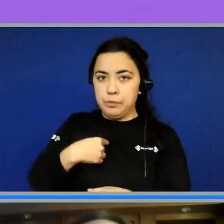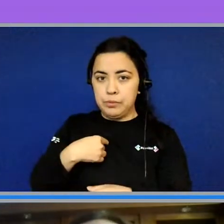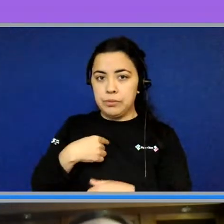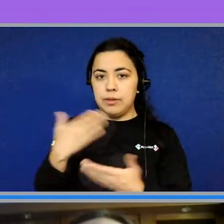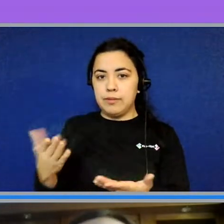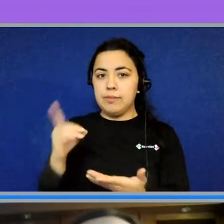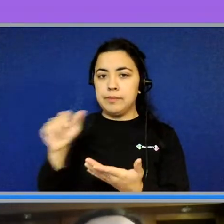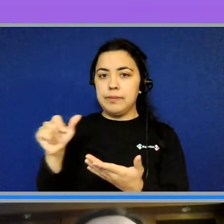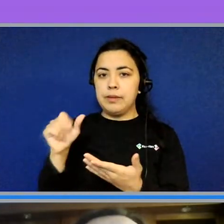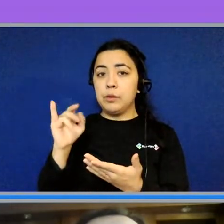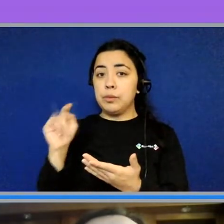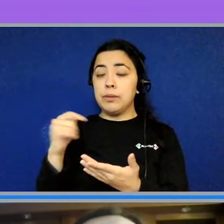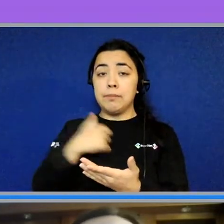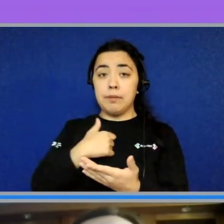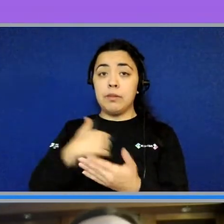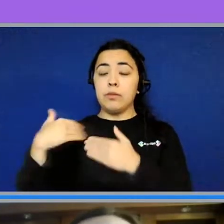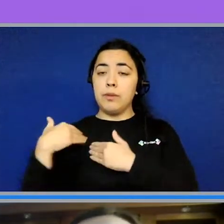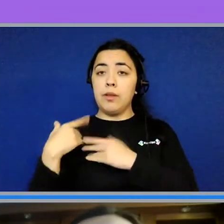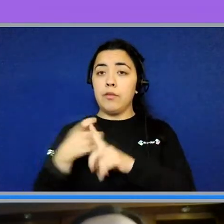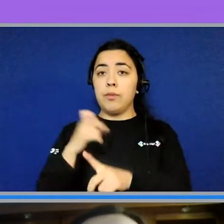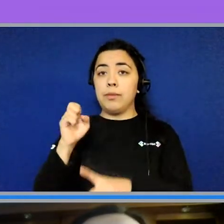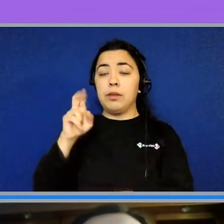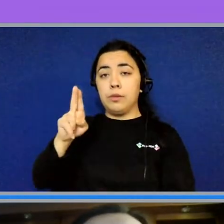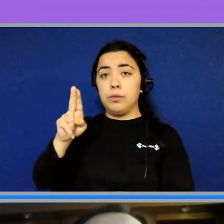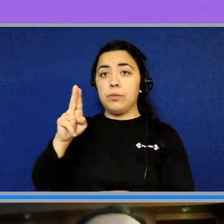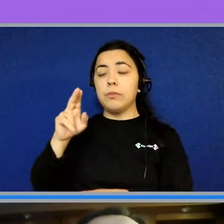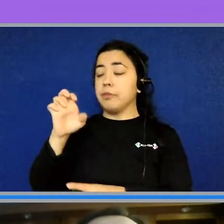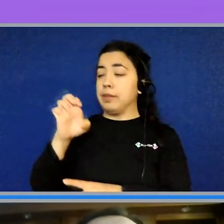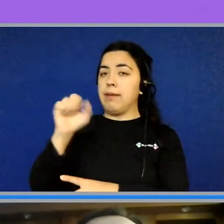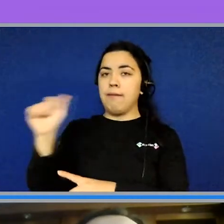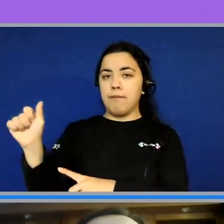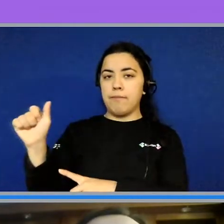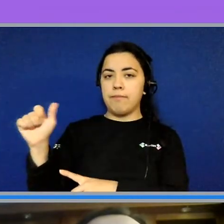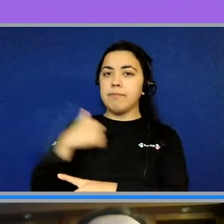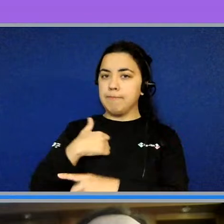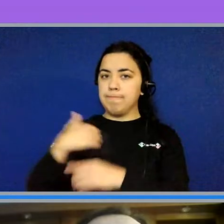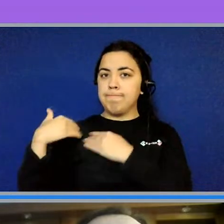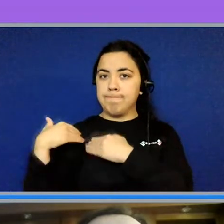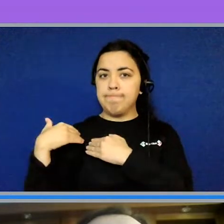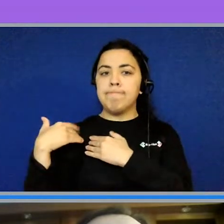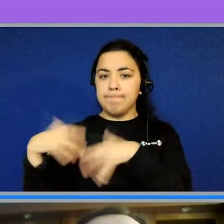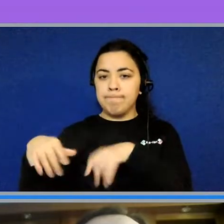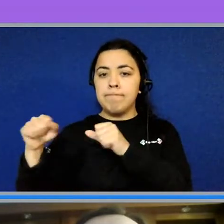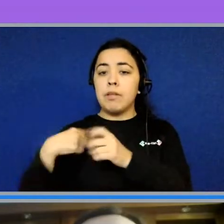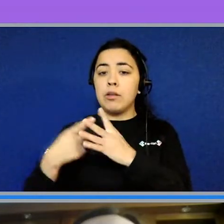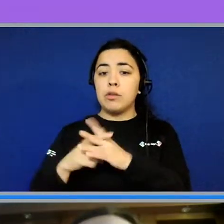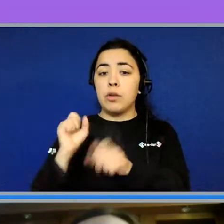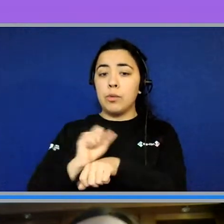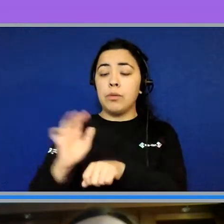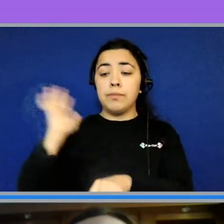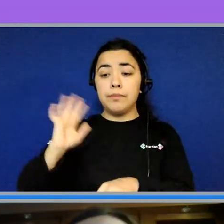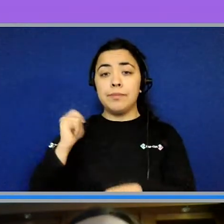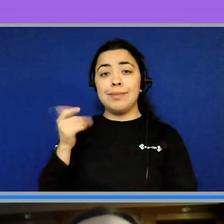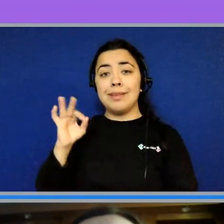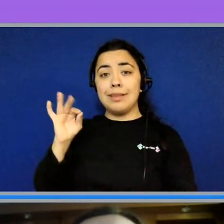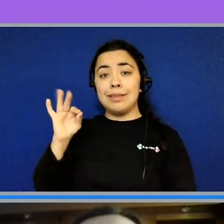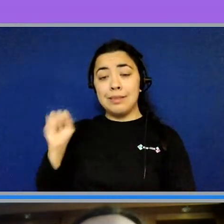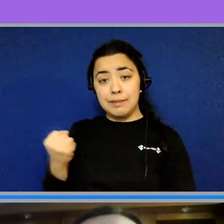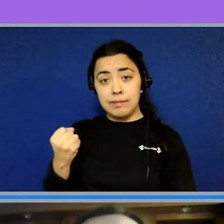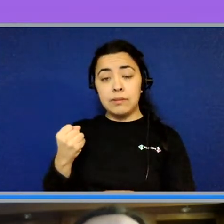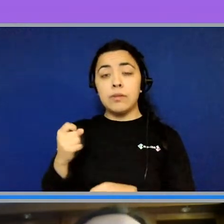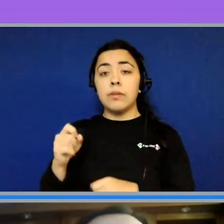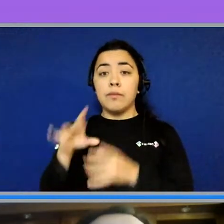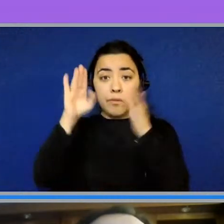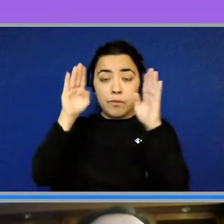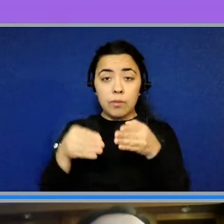am the person responsible from the European Accessibility Act. I started working in the 90s on assistive technology and